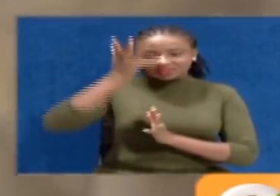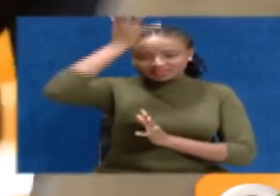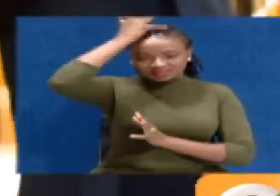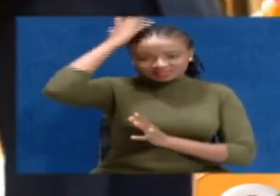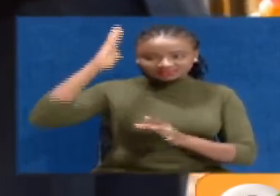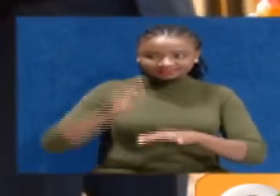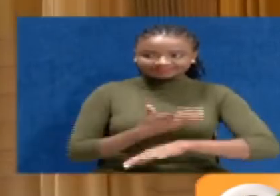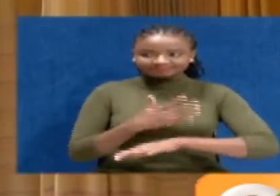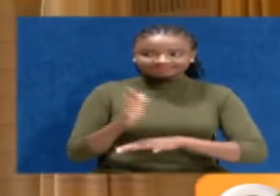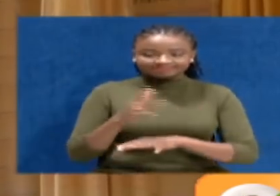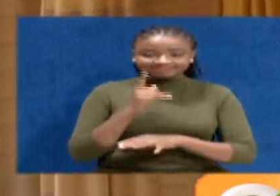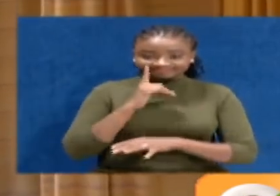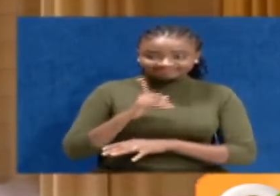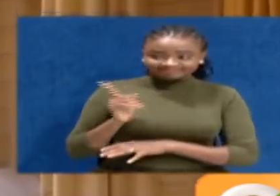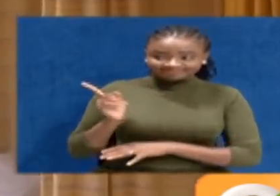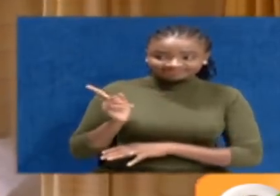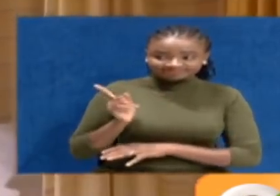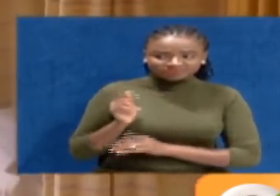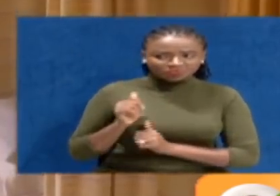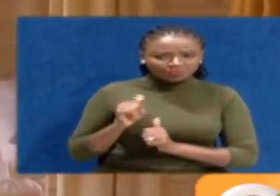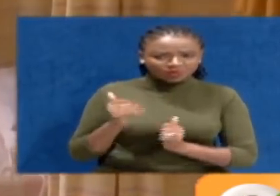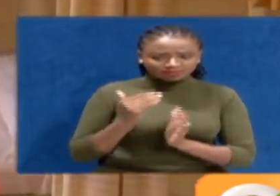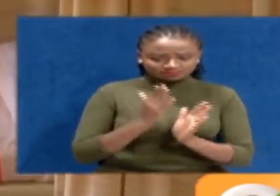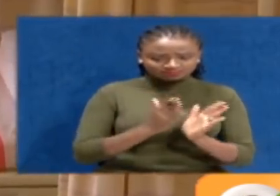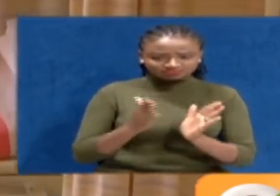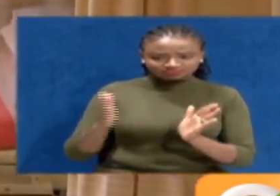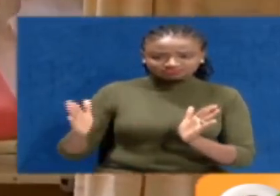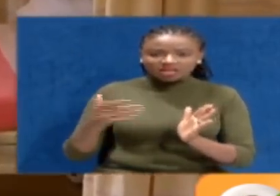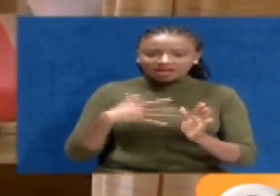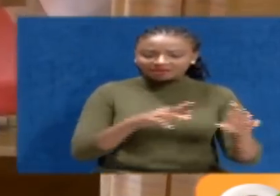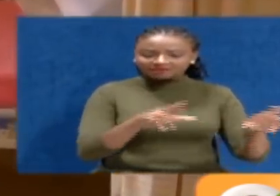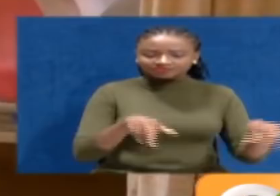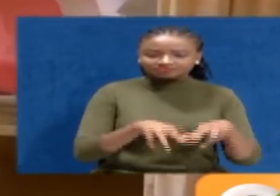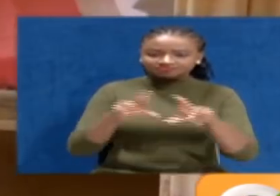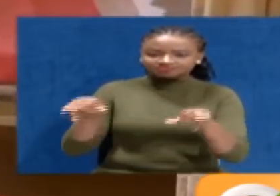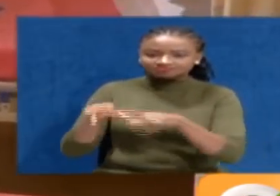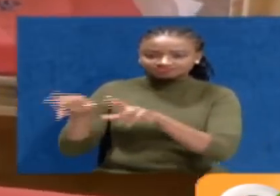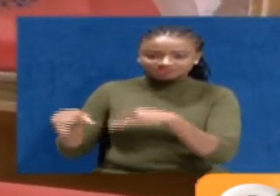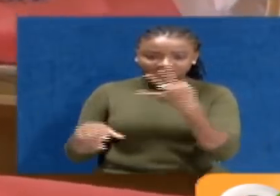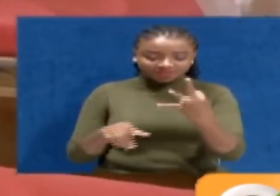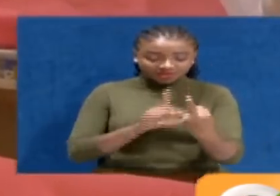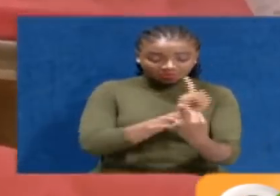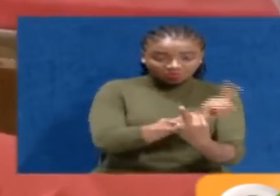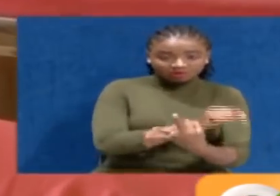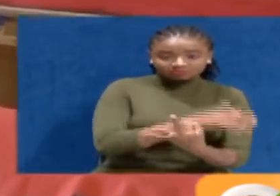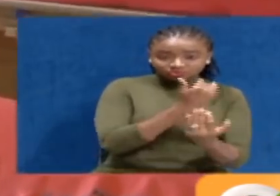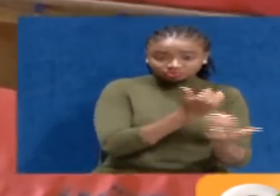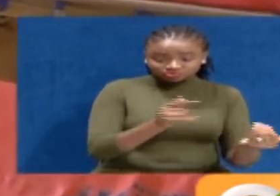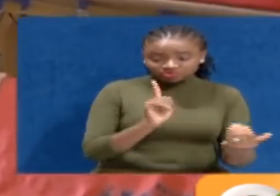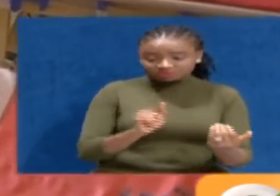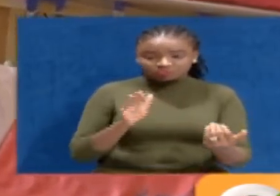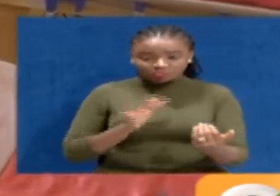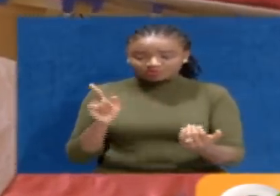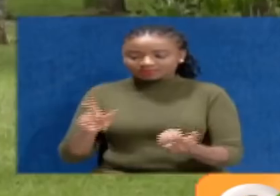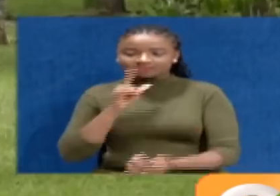The ward setup is orderly and neat. There are only 3 wards here, one for children, one for women, and another